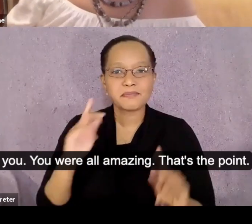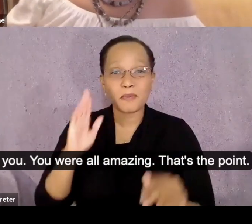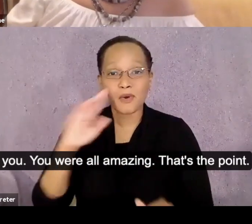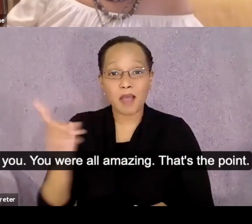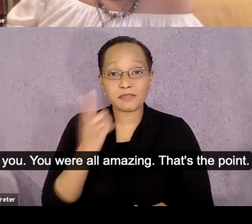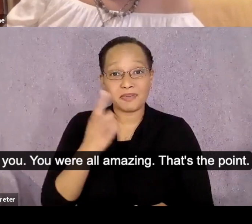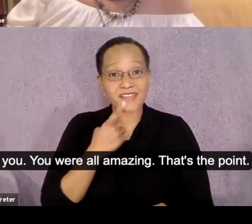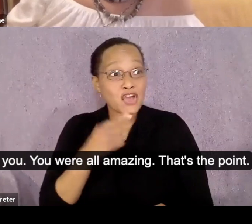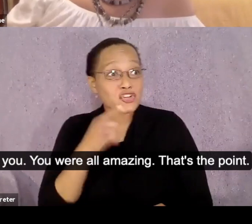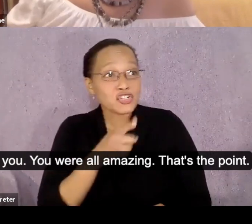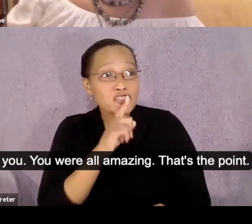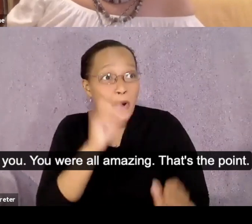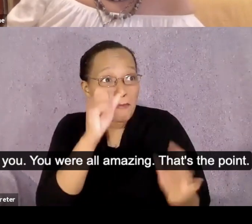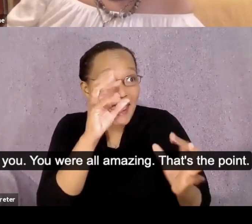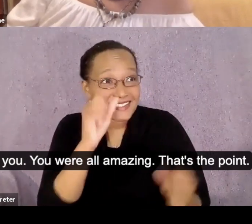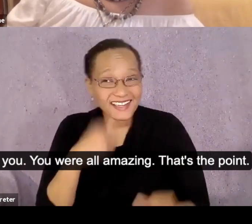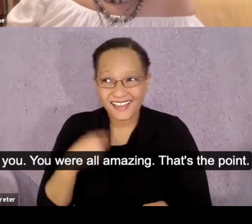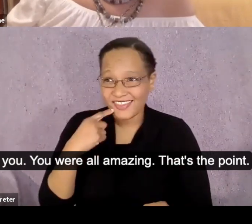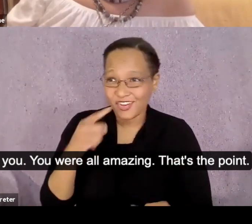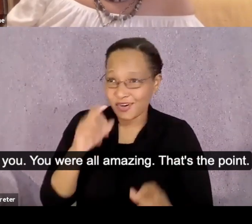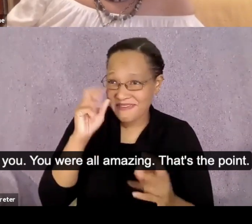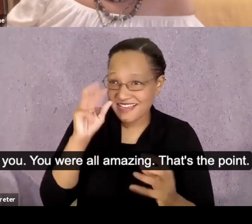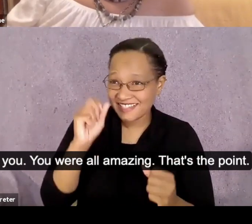are you. Like, we're all amazing. That's the point.